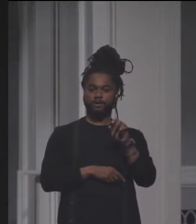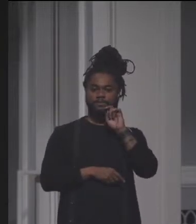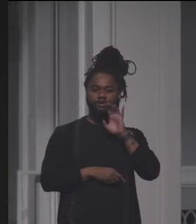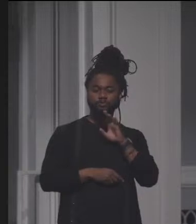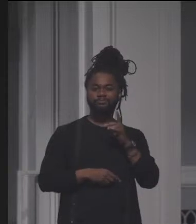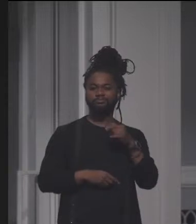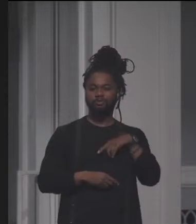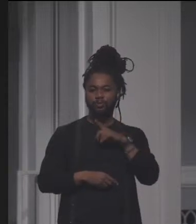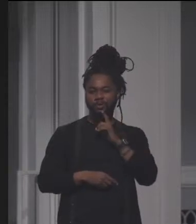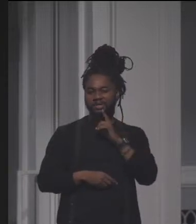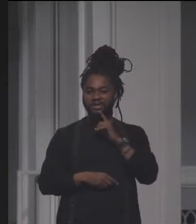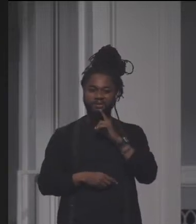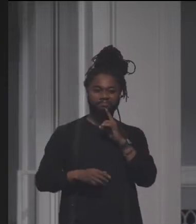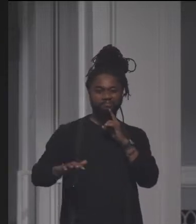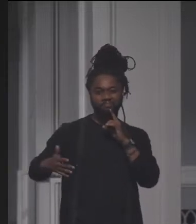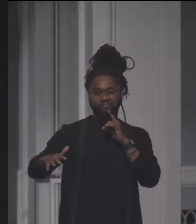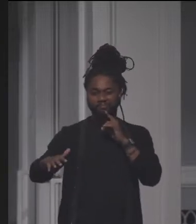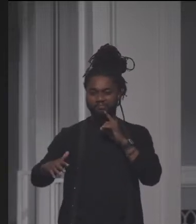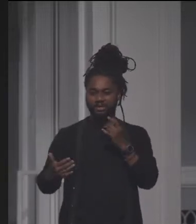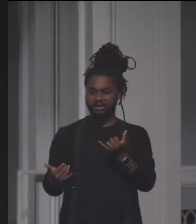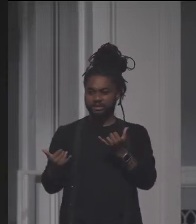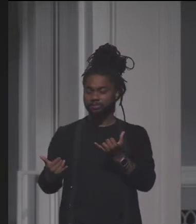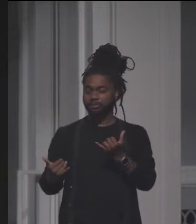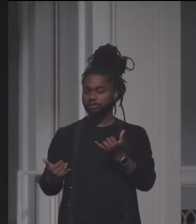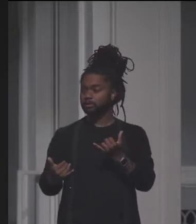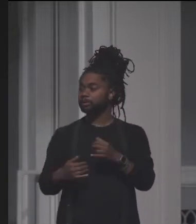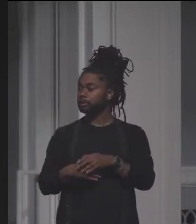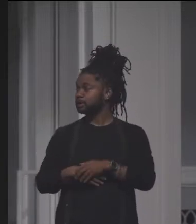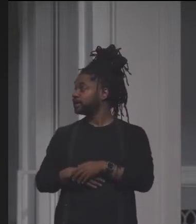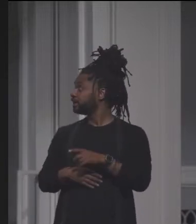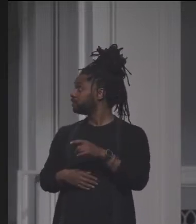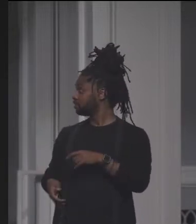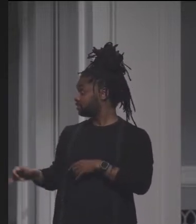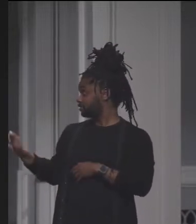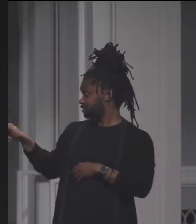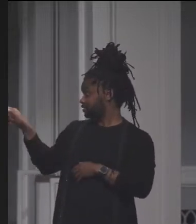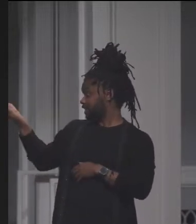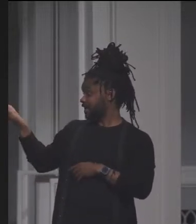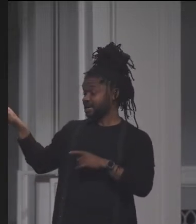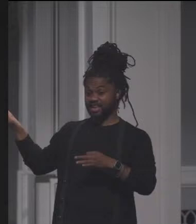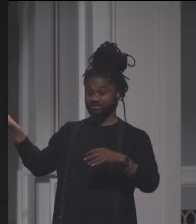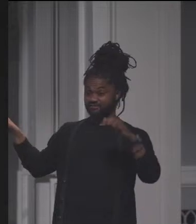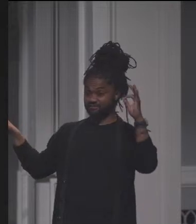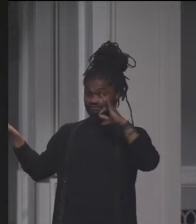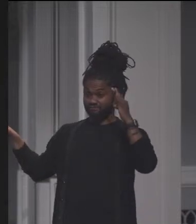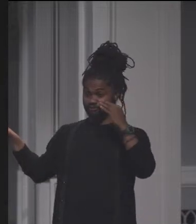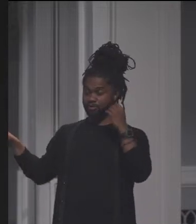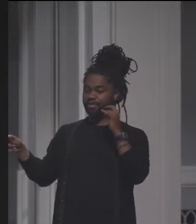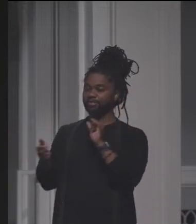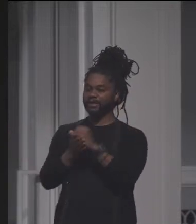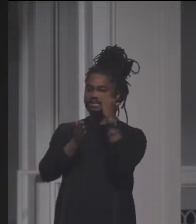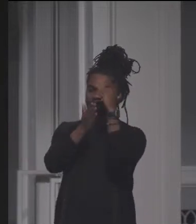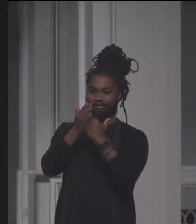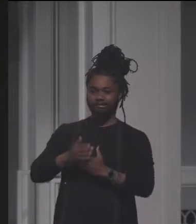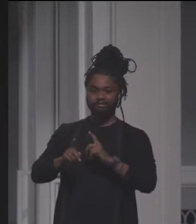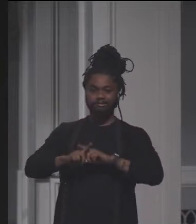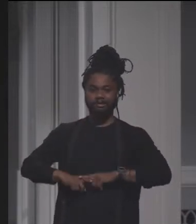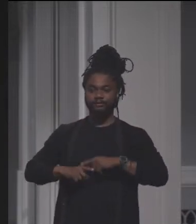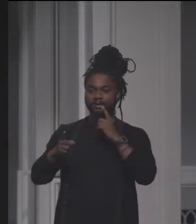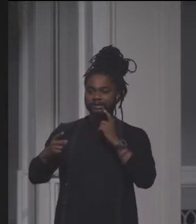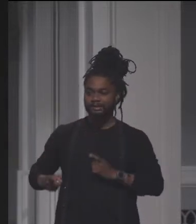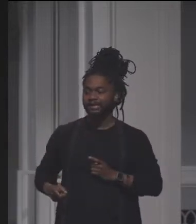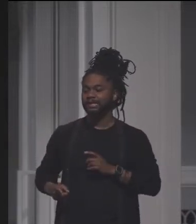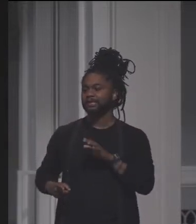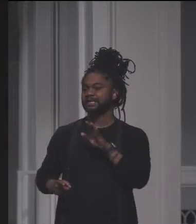roughly contemporary. And penitentials, if you don't know, are basically lists of sins and their